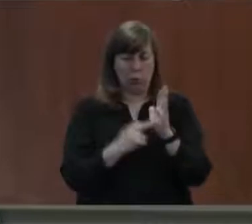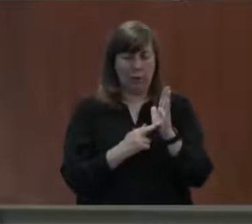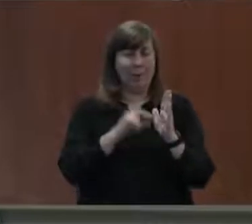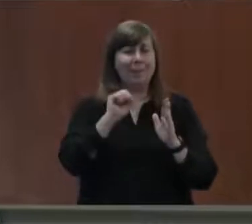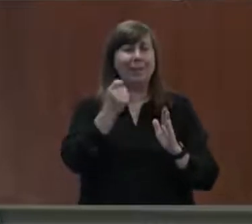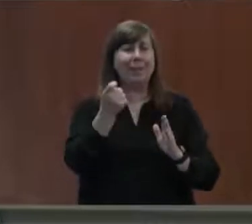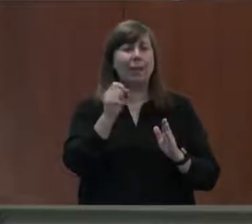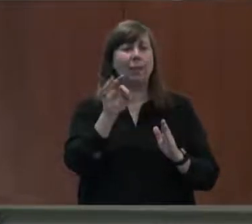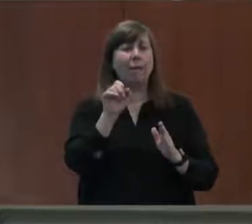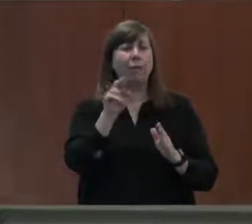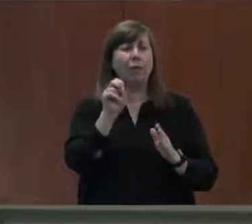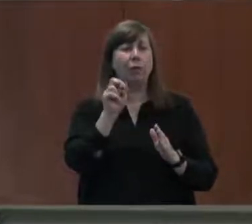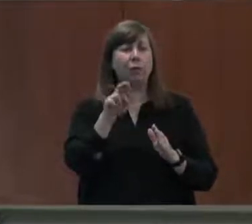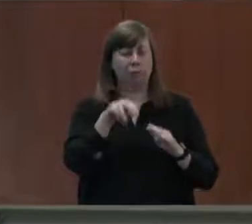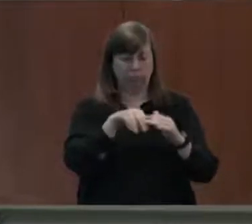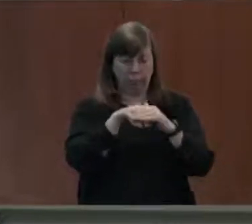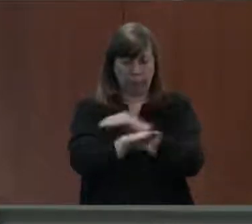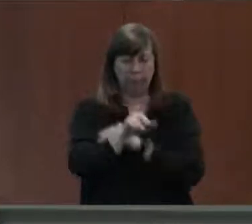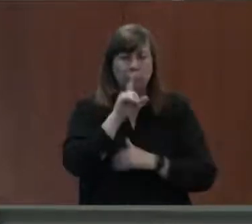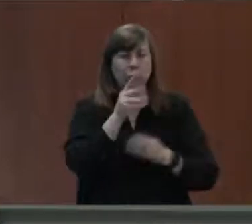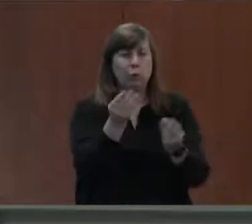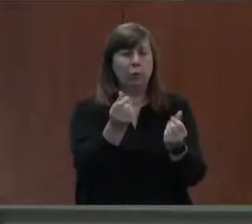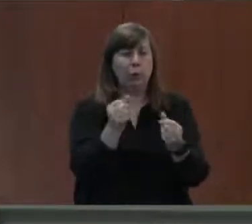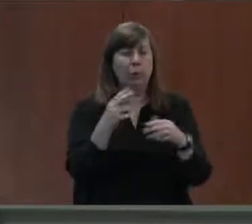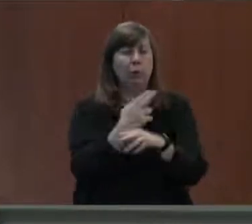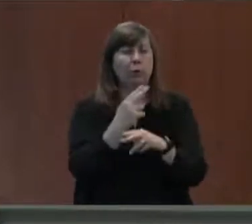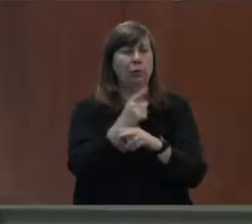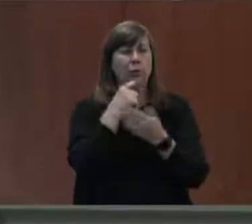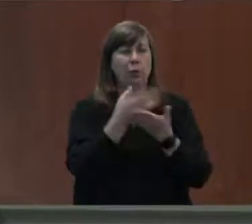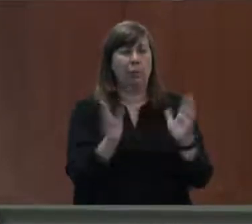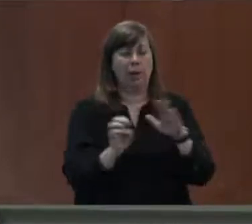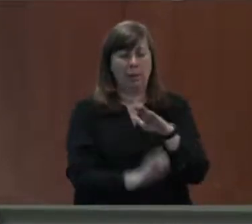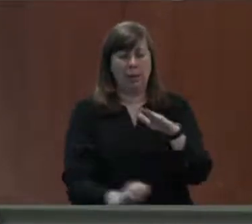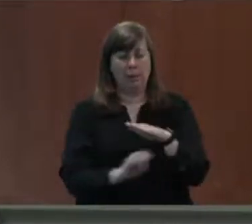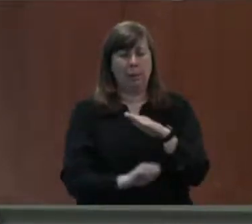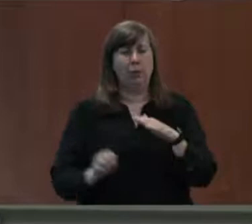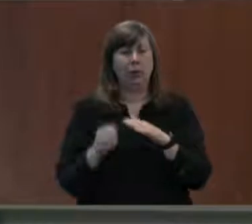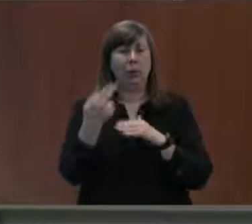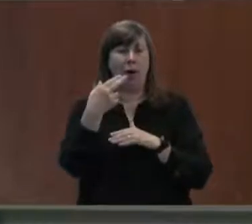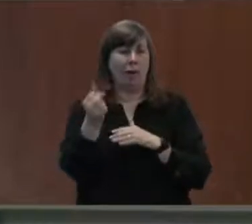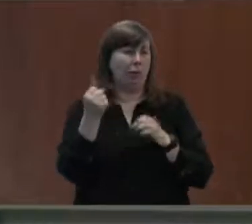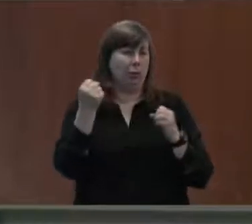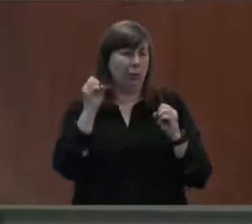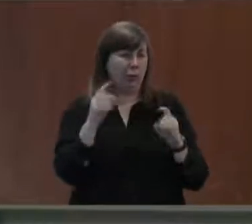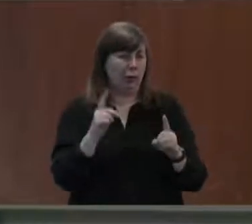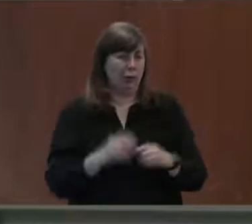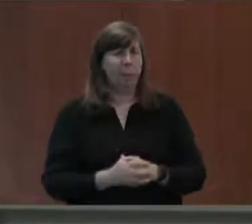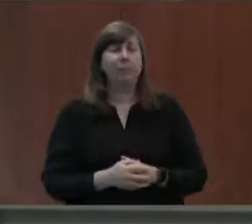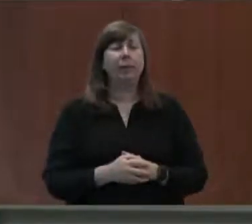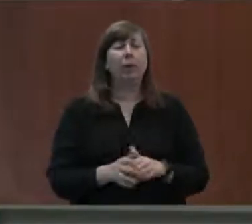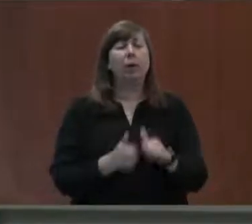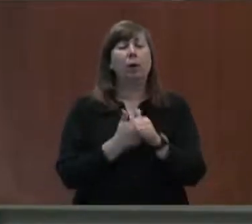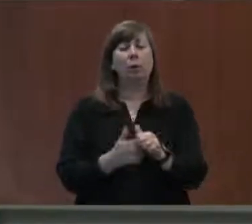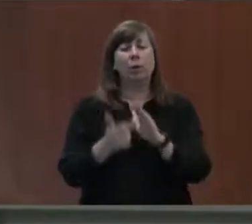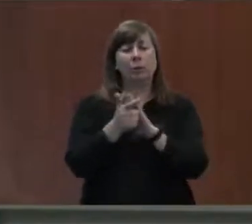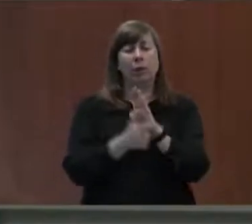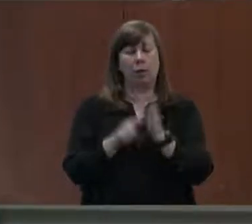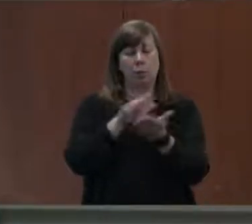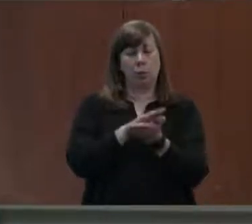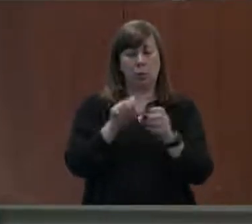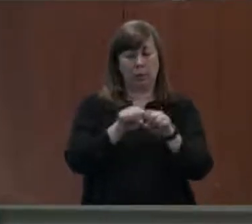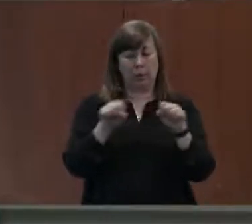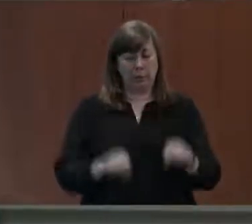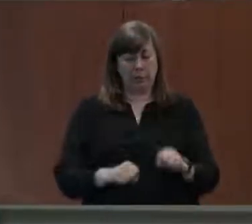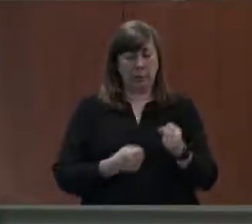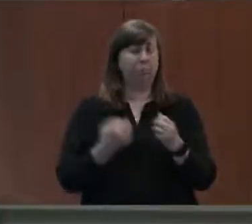sex offender from entering onto real property that is used for public elementary or secondary education. In accordance with the law, school systems